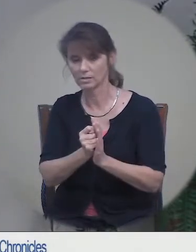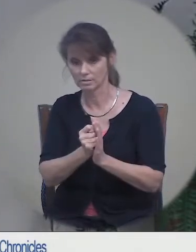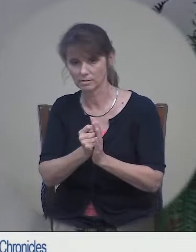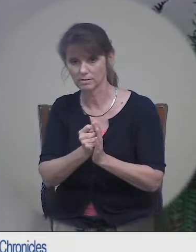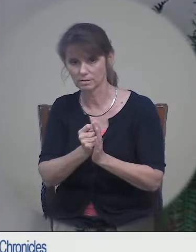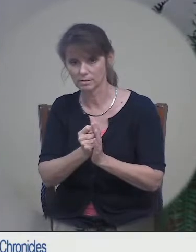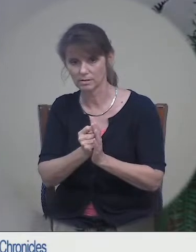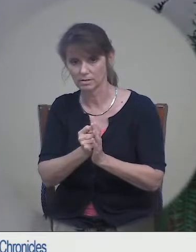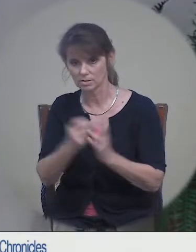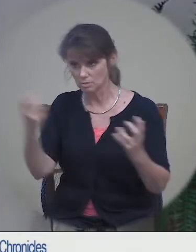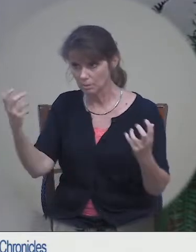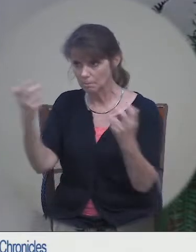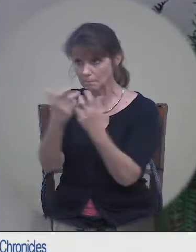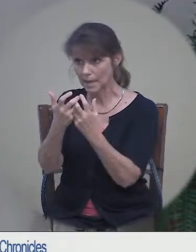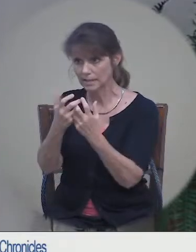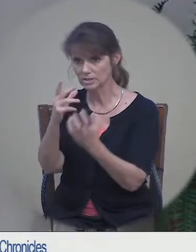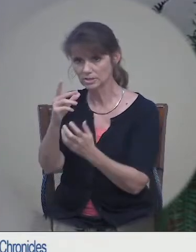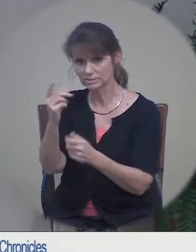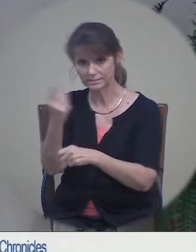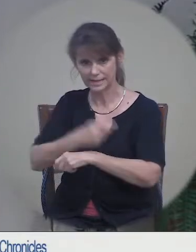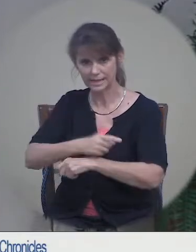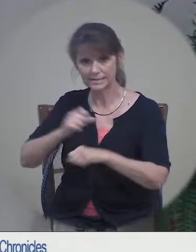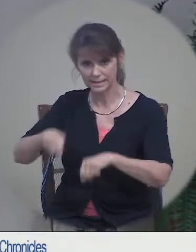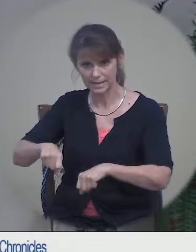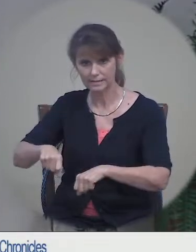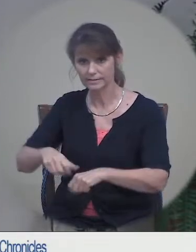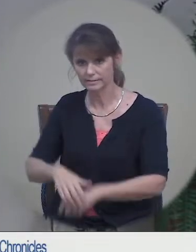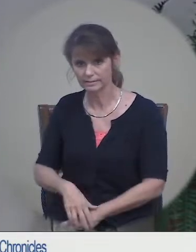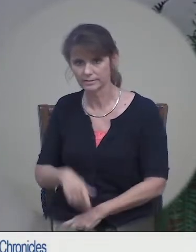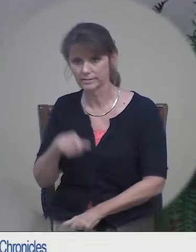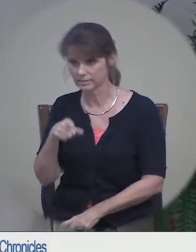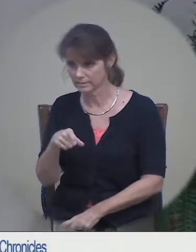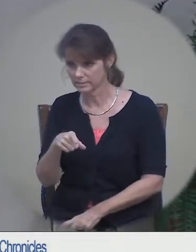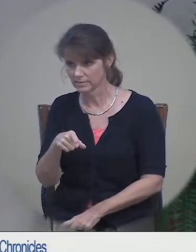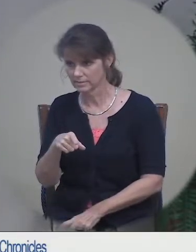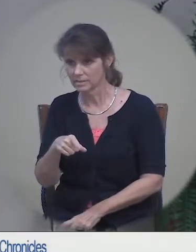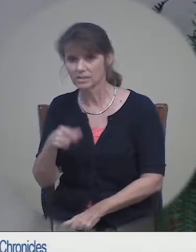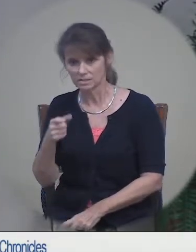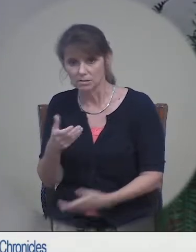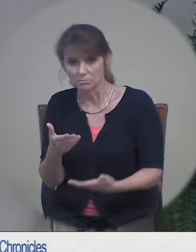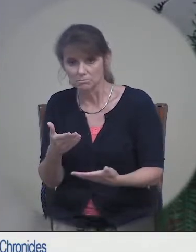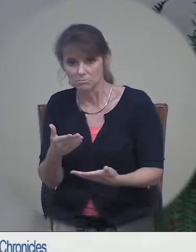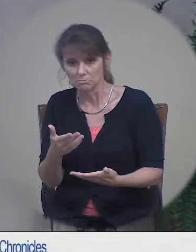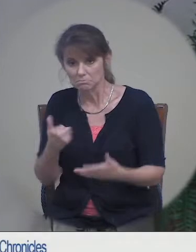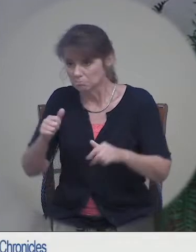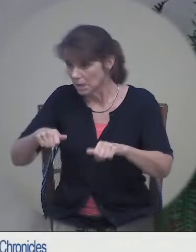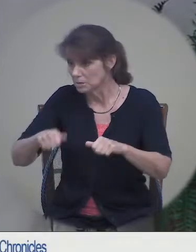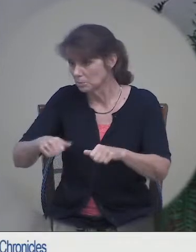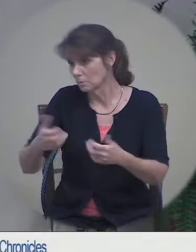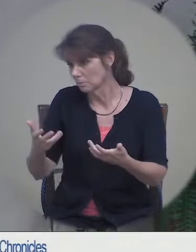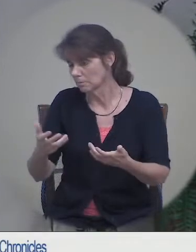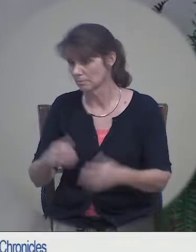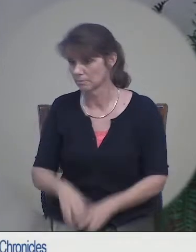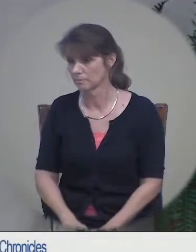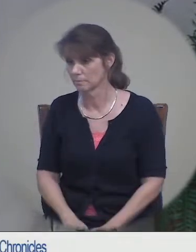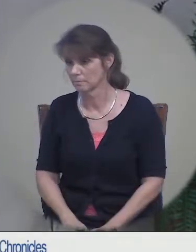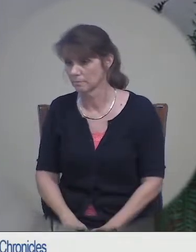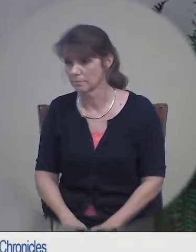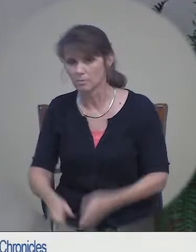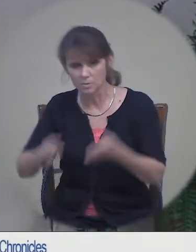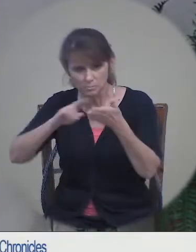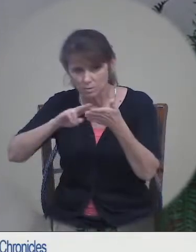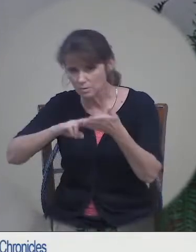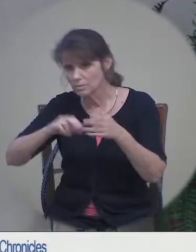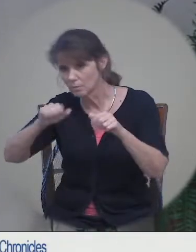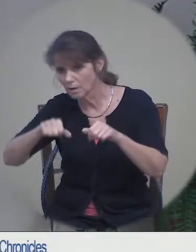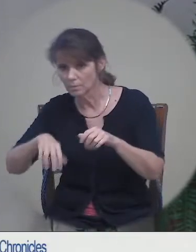fact of the matter is there are reasonable explanations for these things. You know, one of the